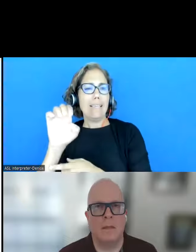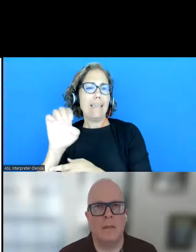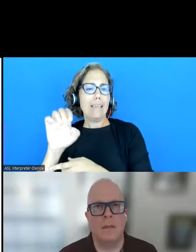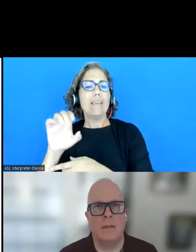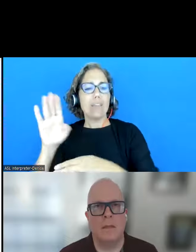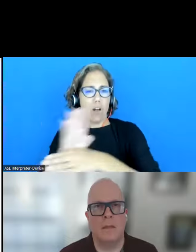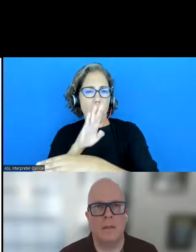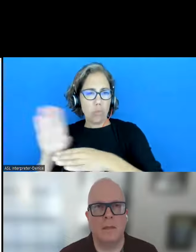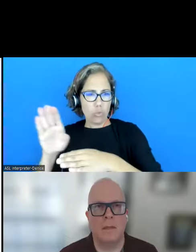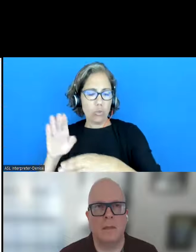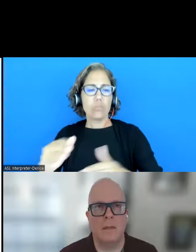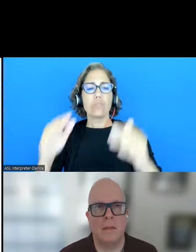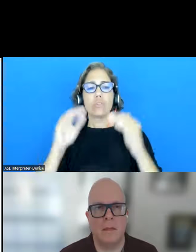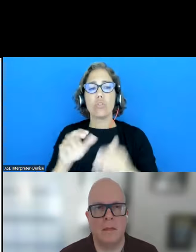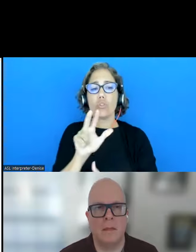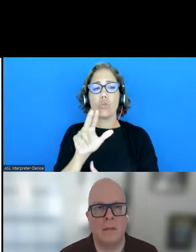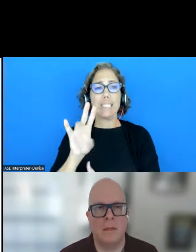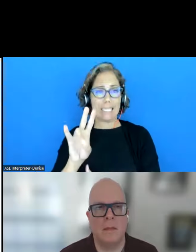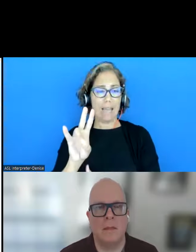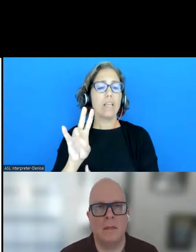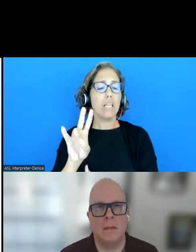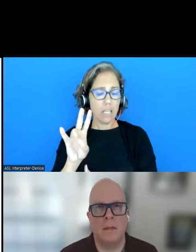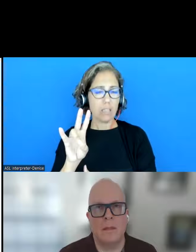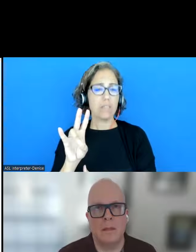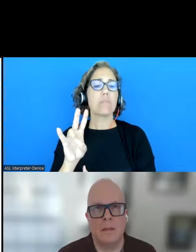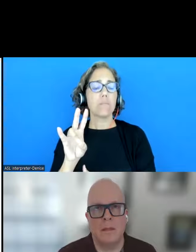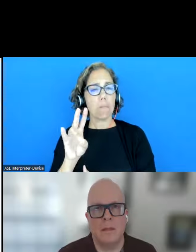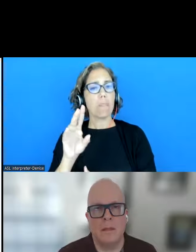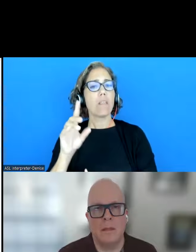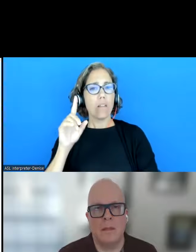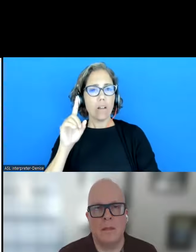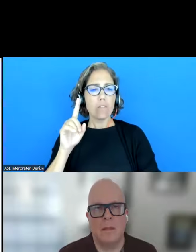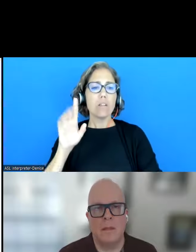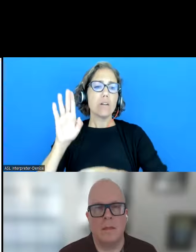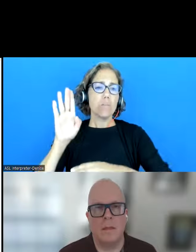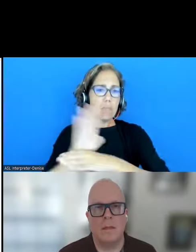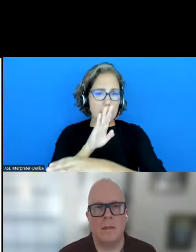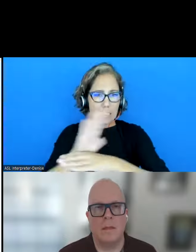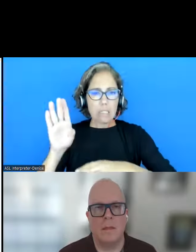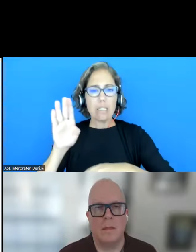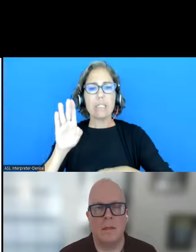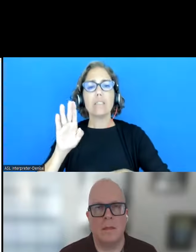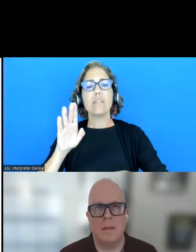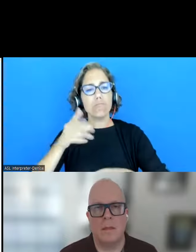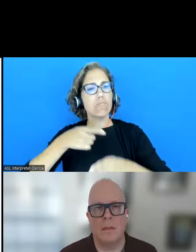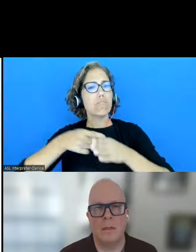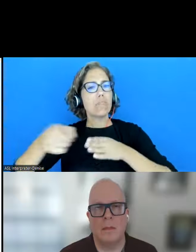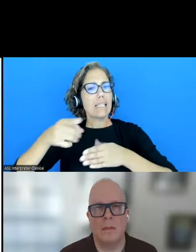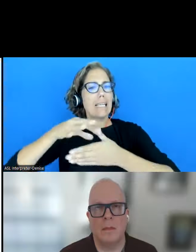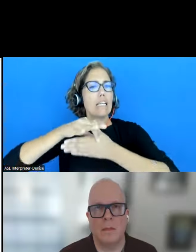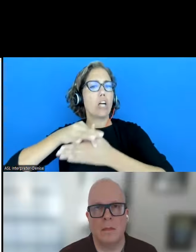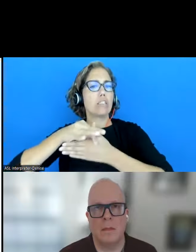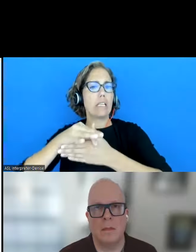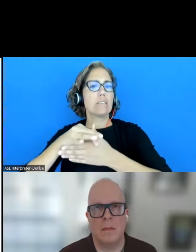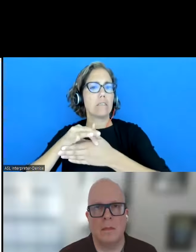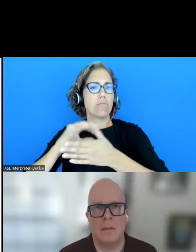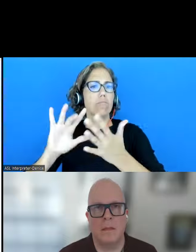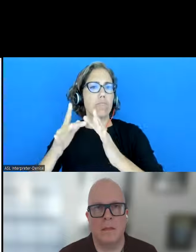37 audits were related to corporate or mainly content